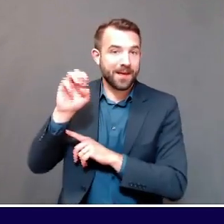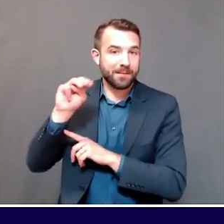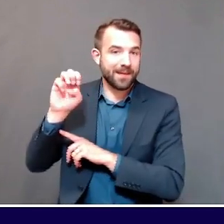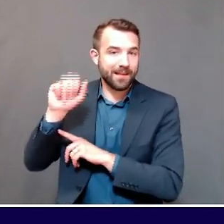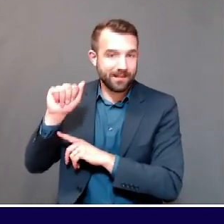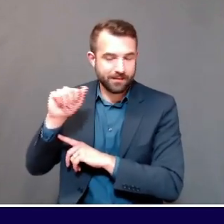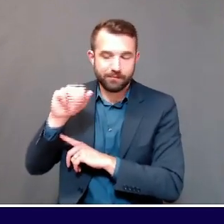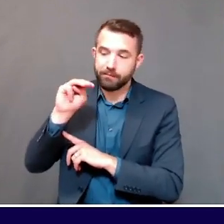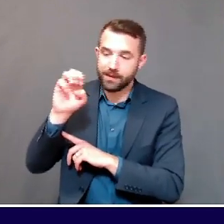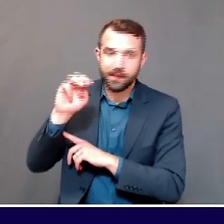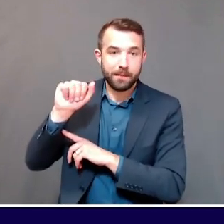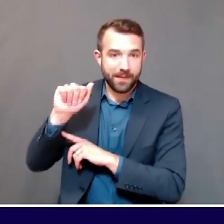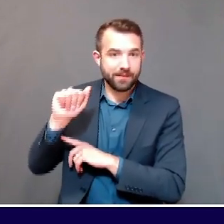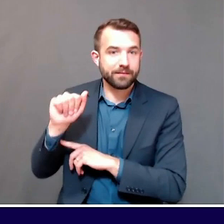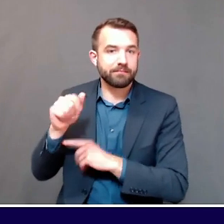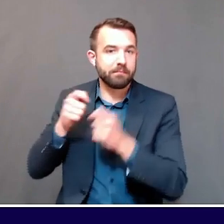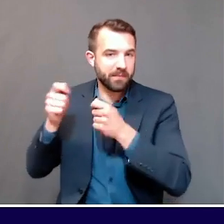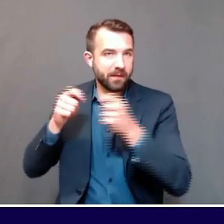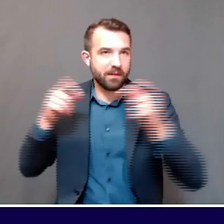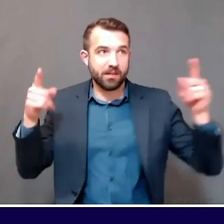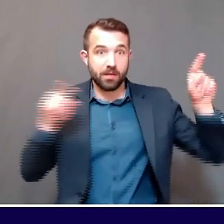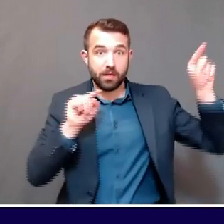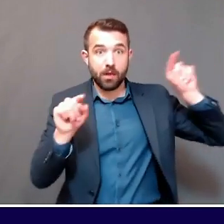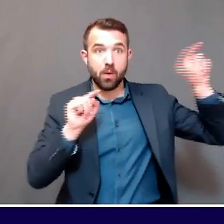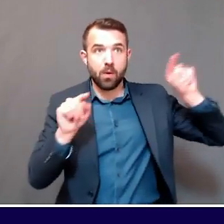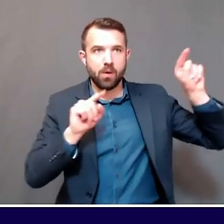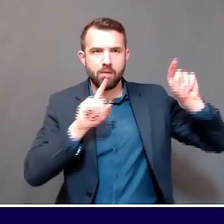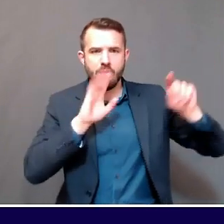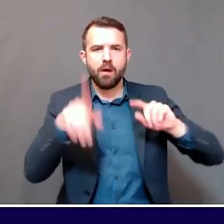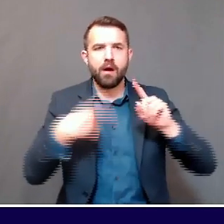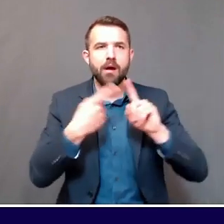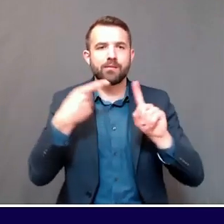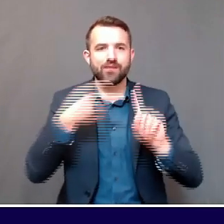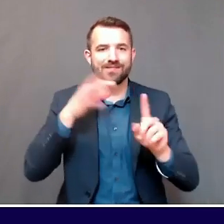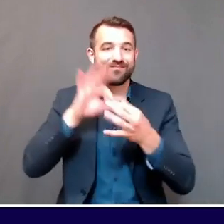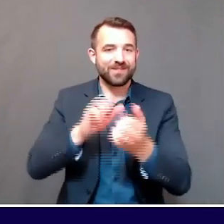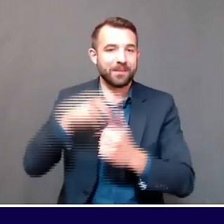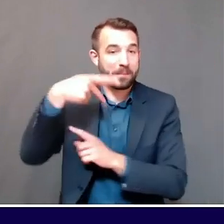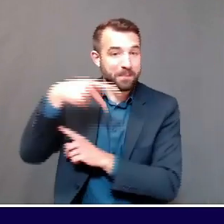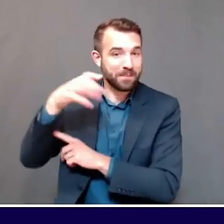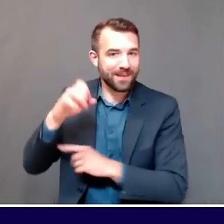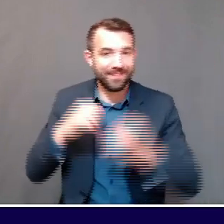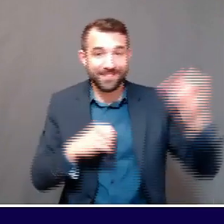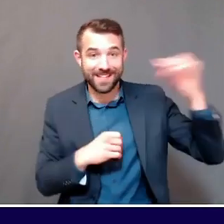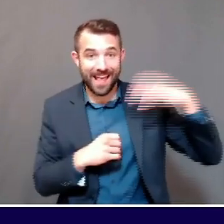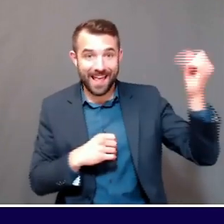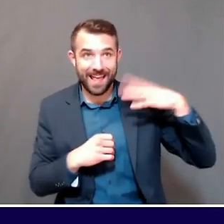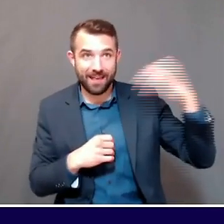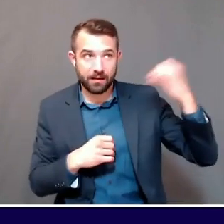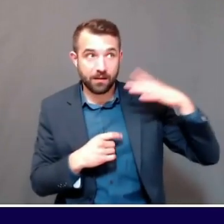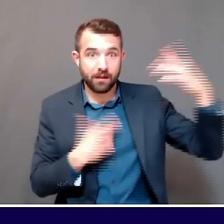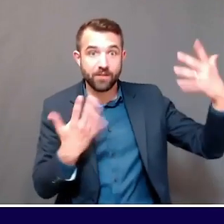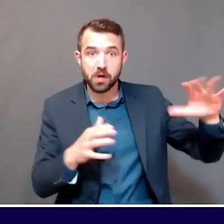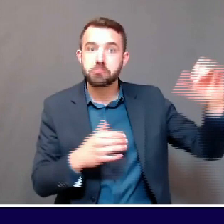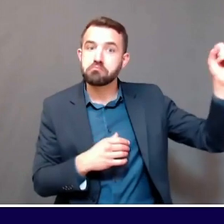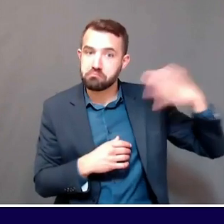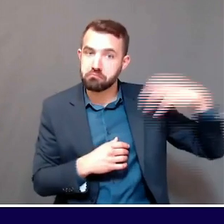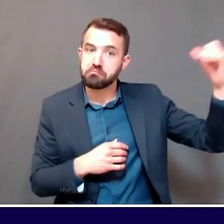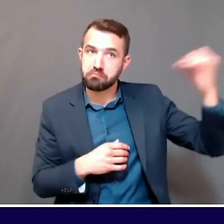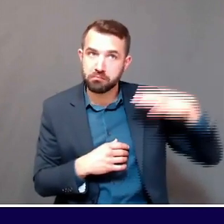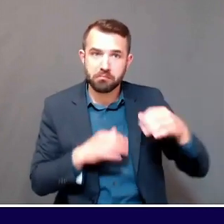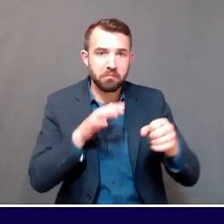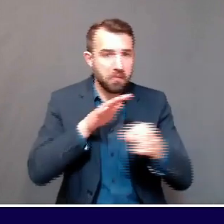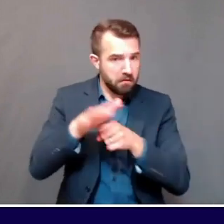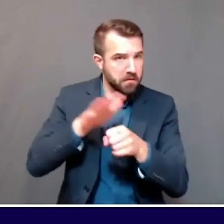of things like PPE. And similarly there, we've been delivered adequate amounts of PPE when we've put